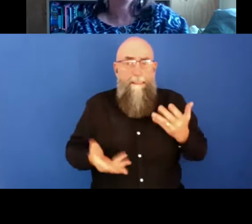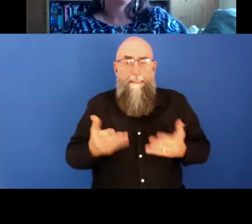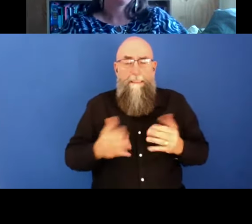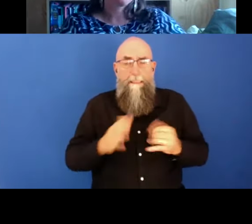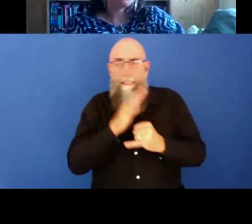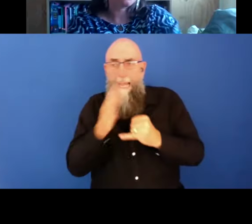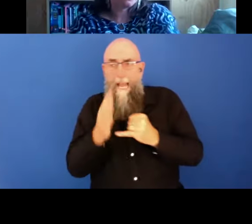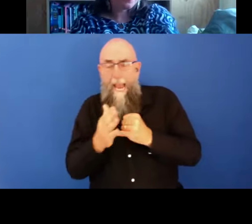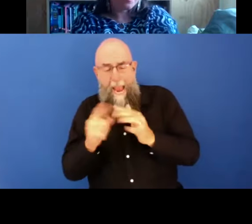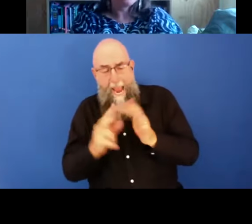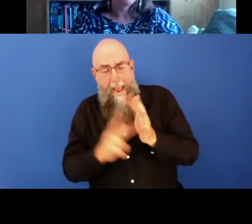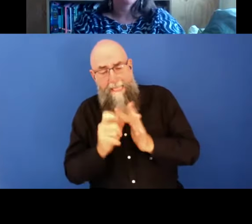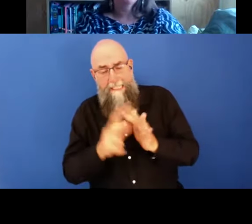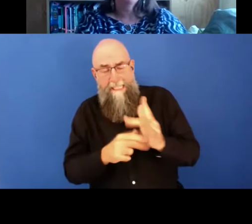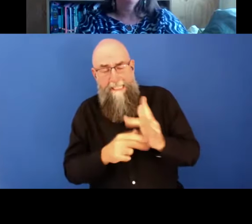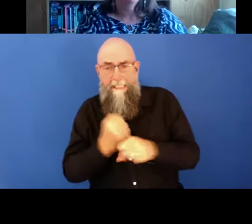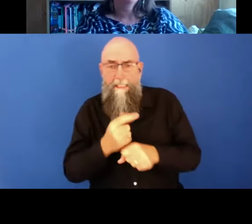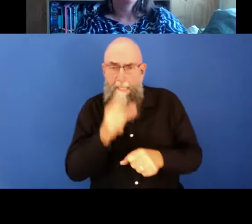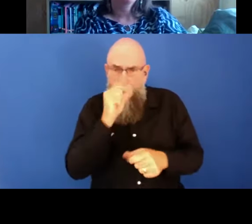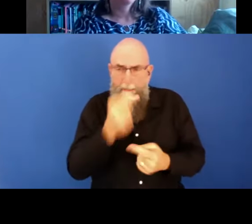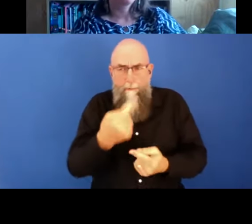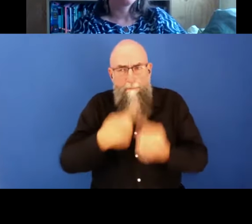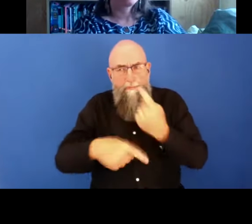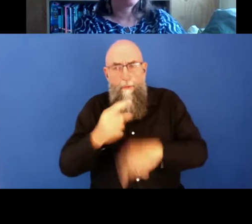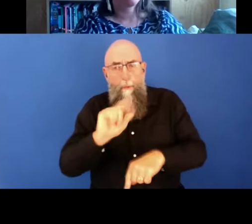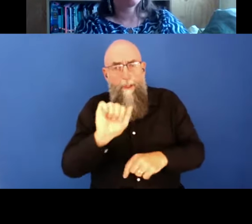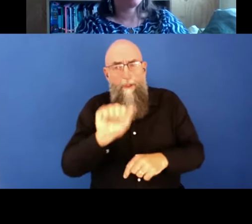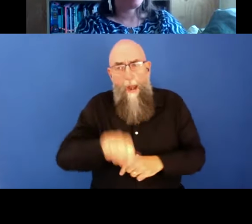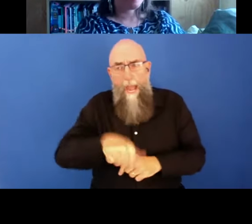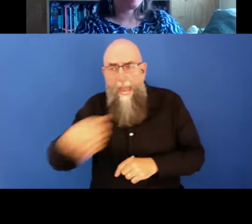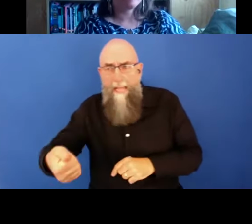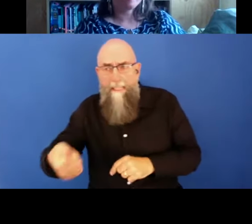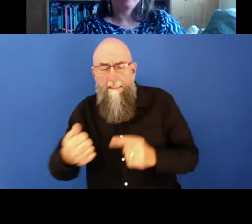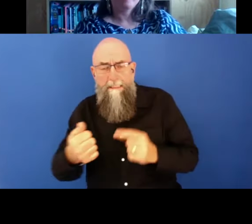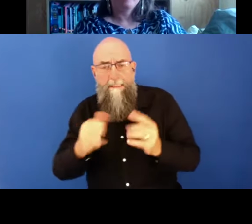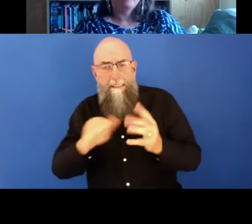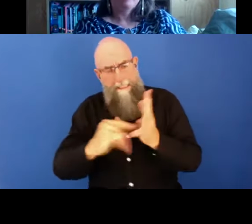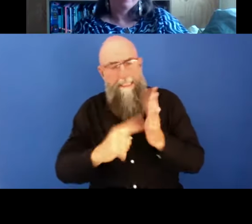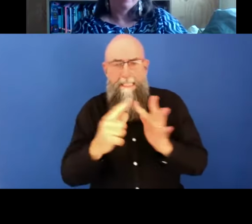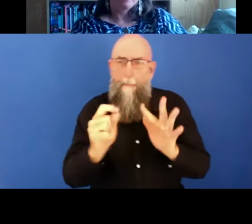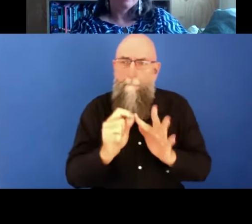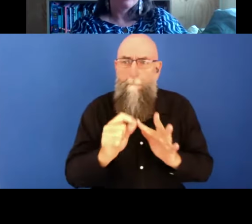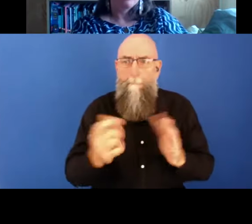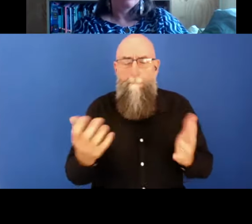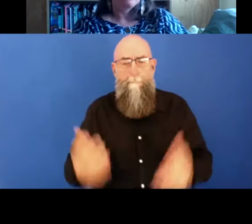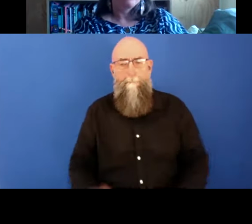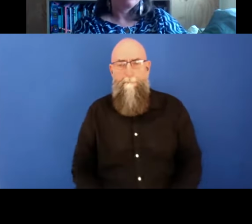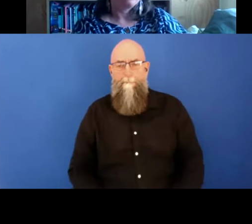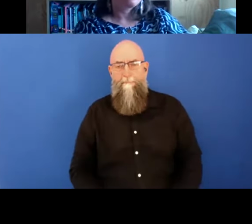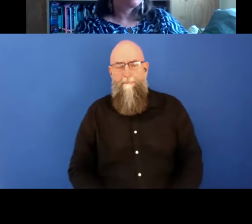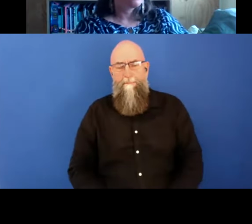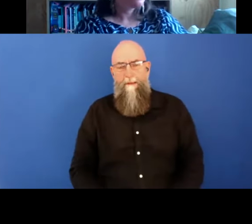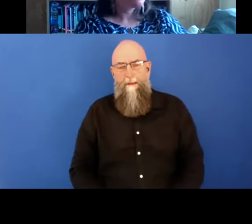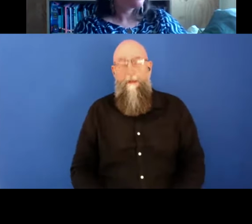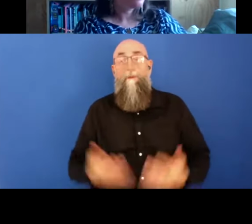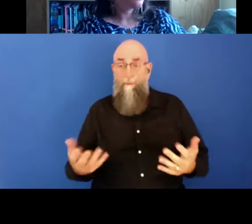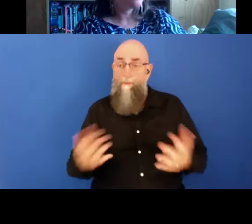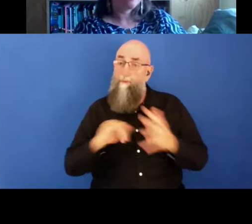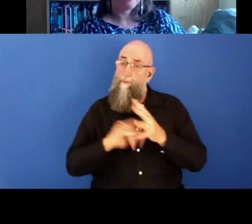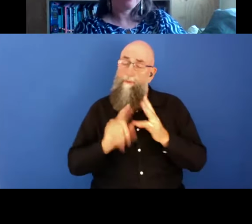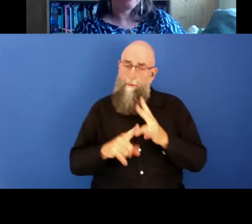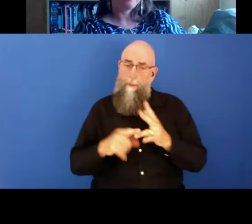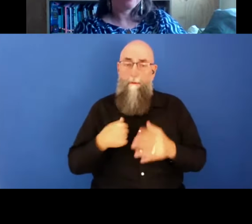talk a little bit about that what next yeah um so uh imbra and i were